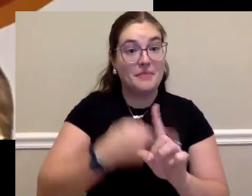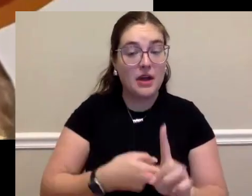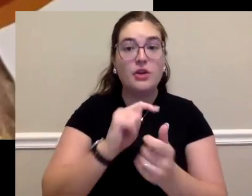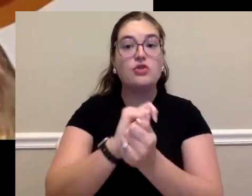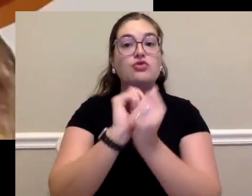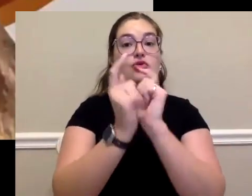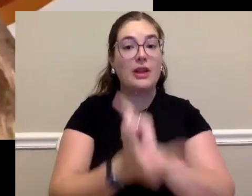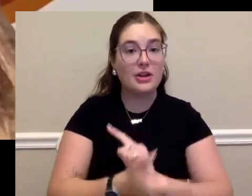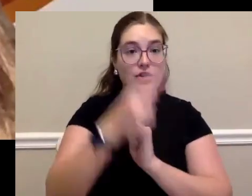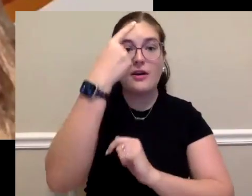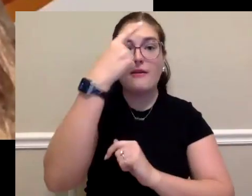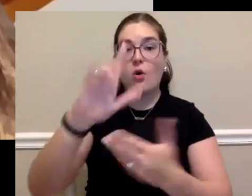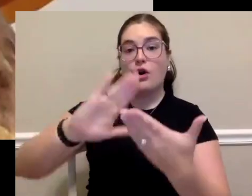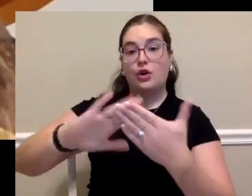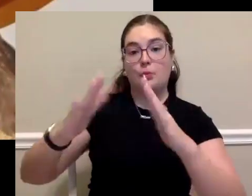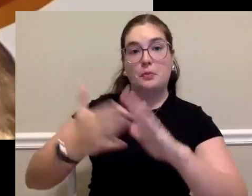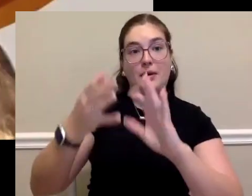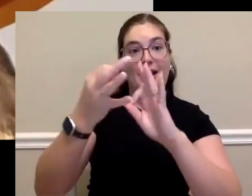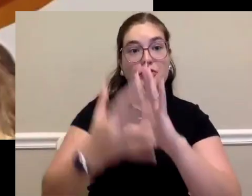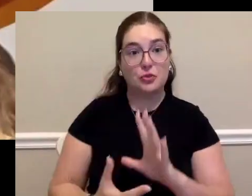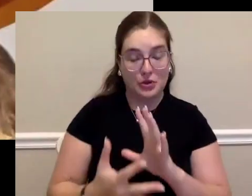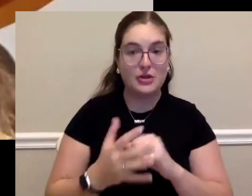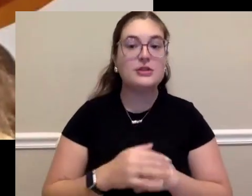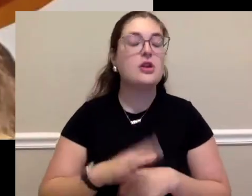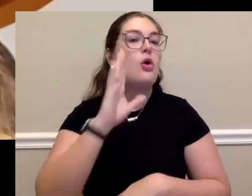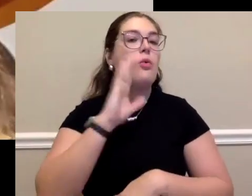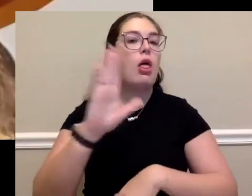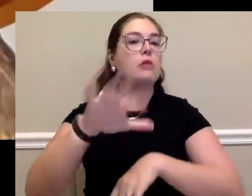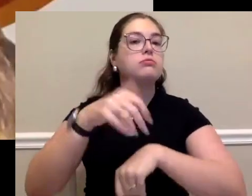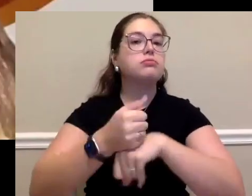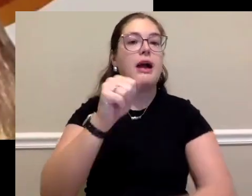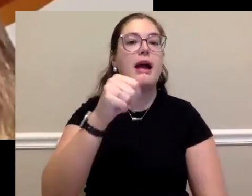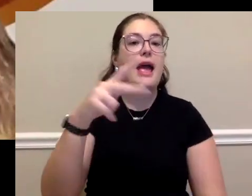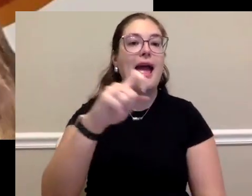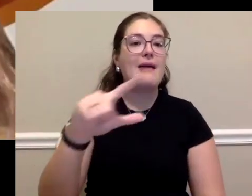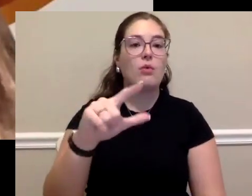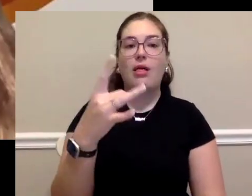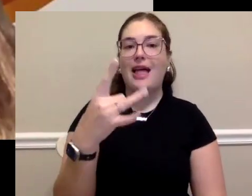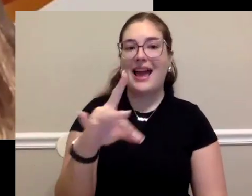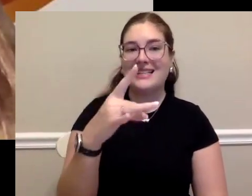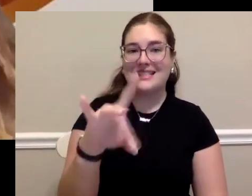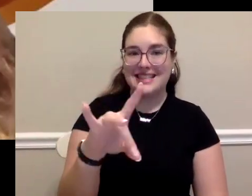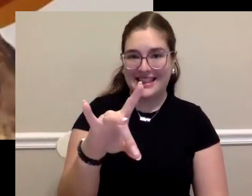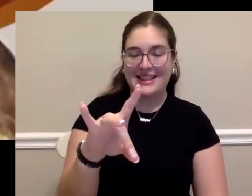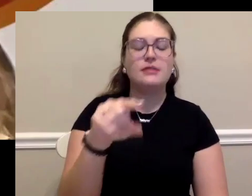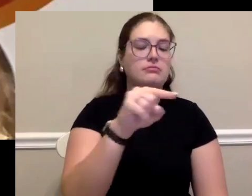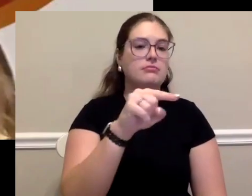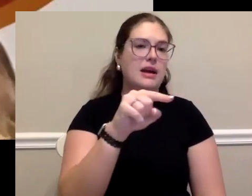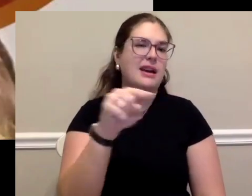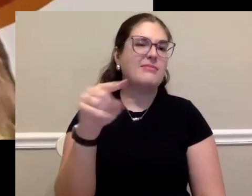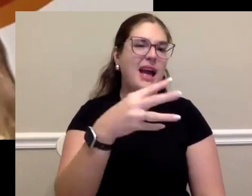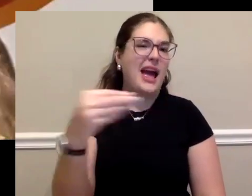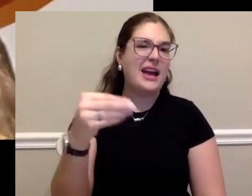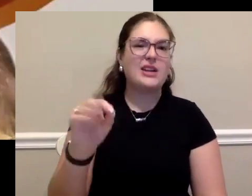for Community Interpreters, will be held on April 18th and 25th from 12